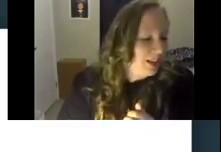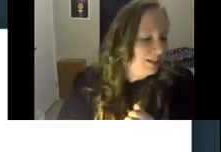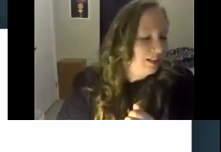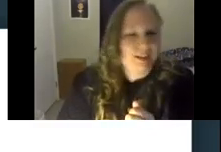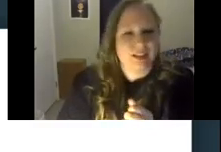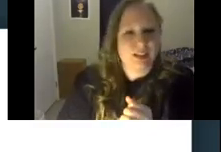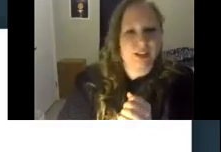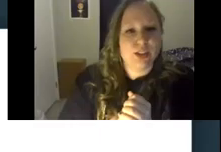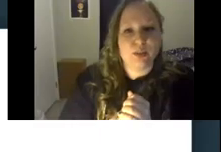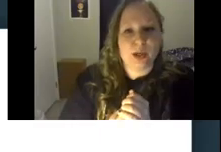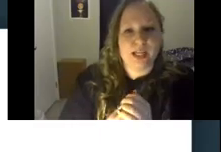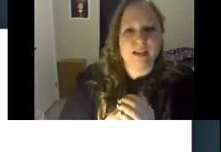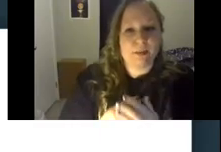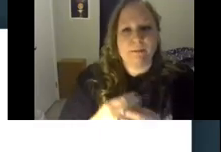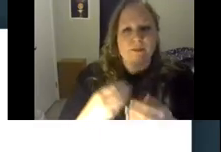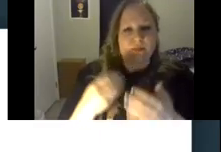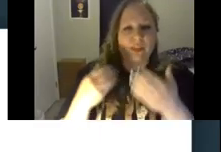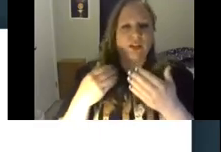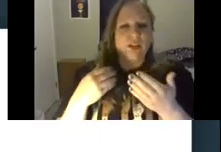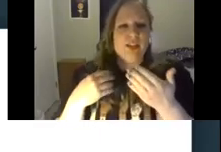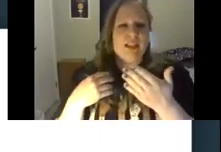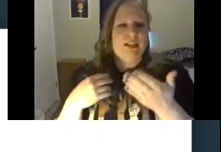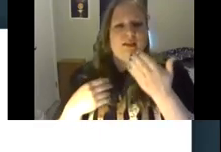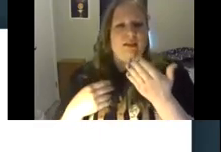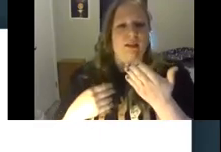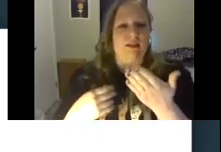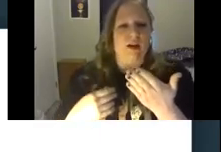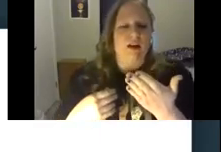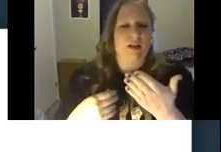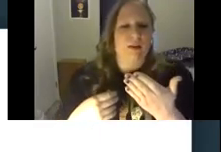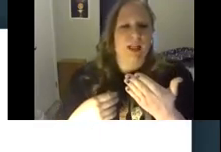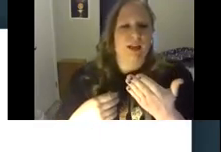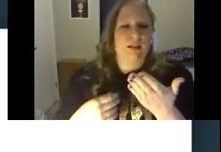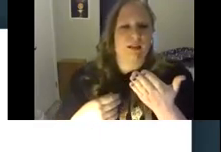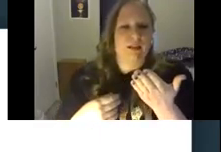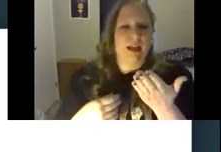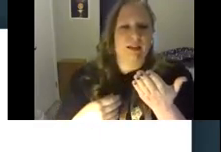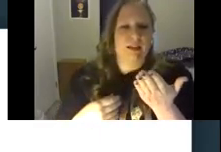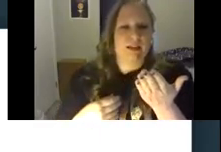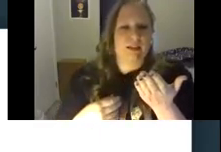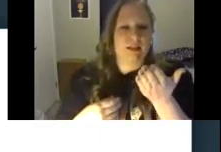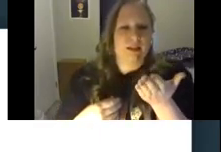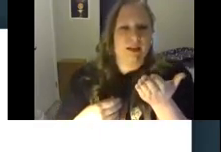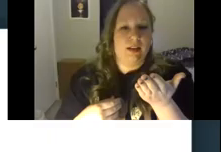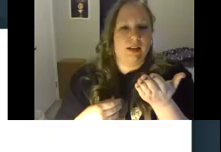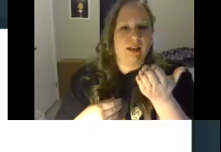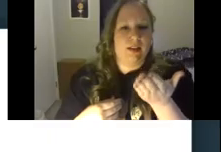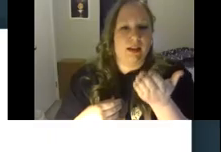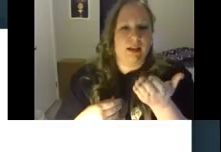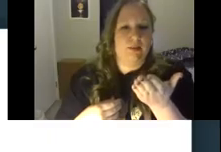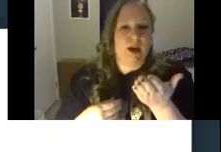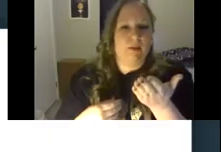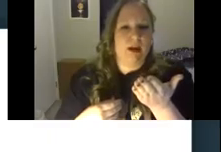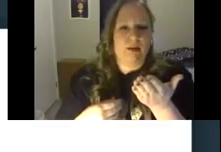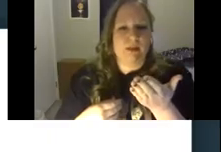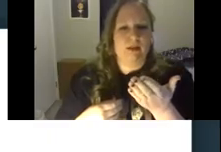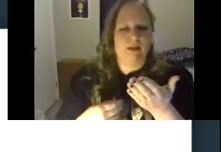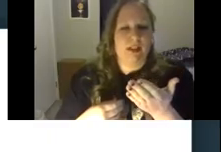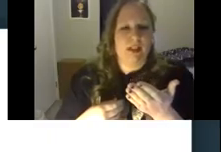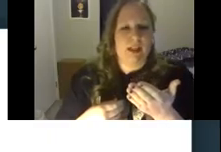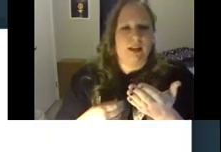And then good morning. Good is the non-dominant hand. It's like palm